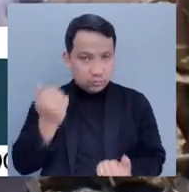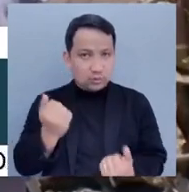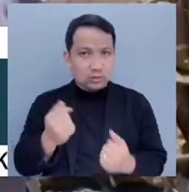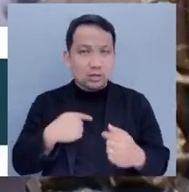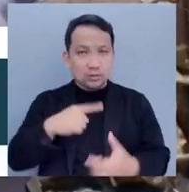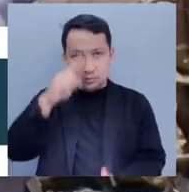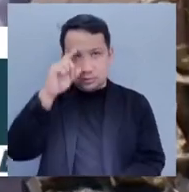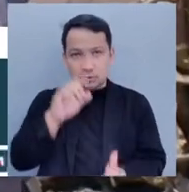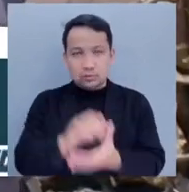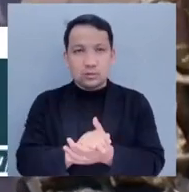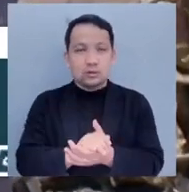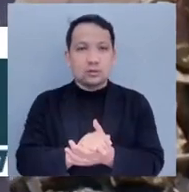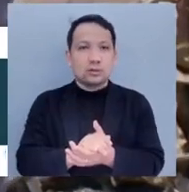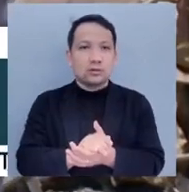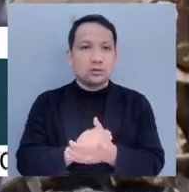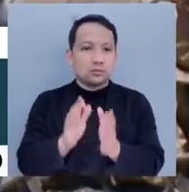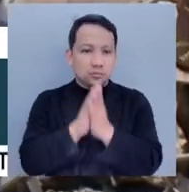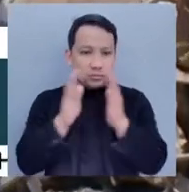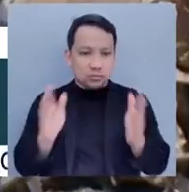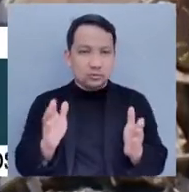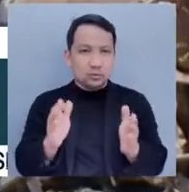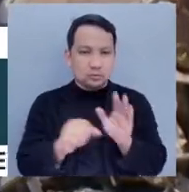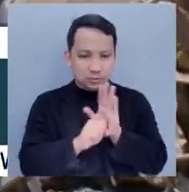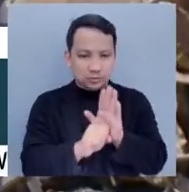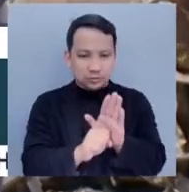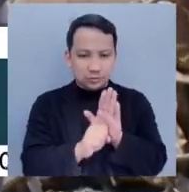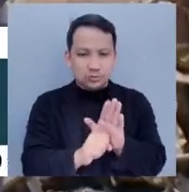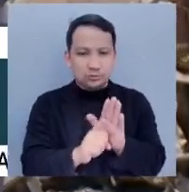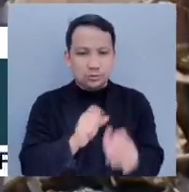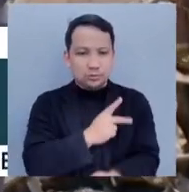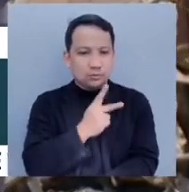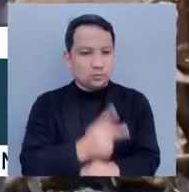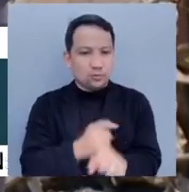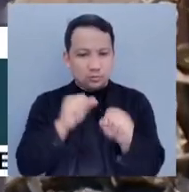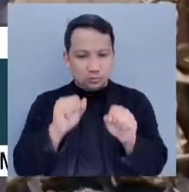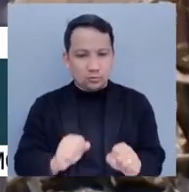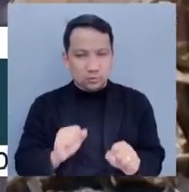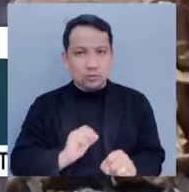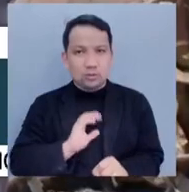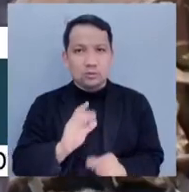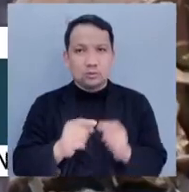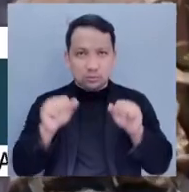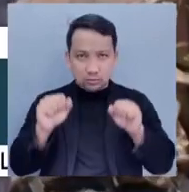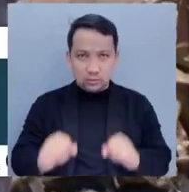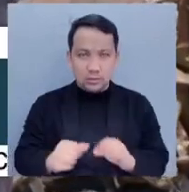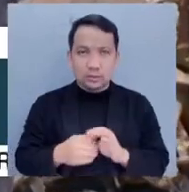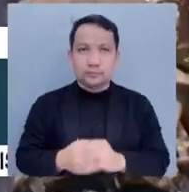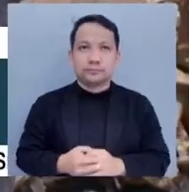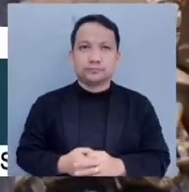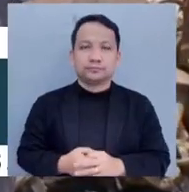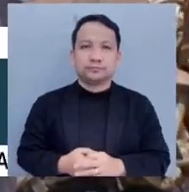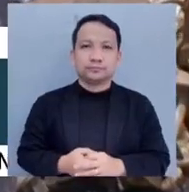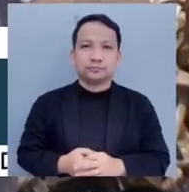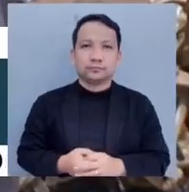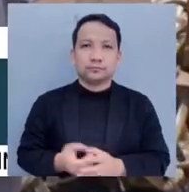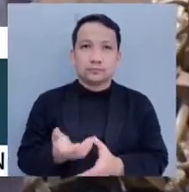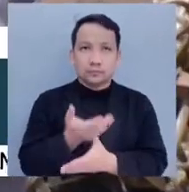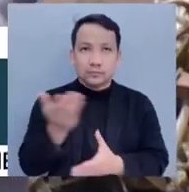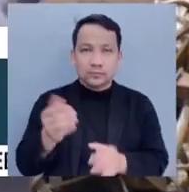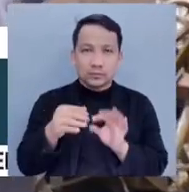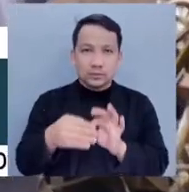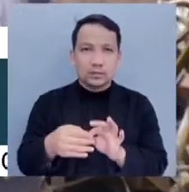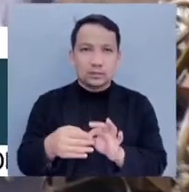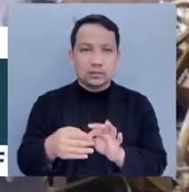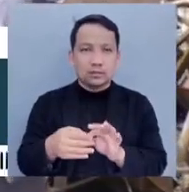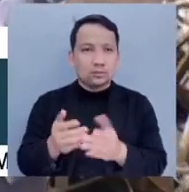it's a very powerful symbol of what we can and will do to get through this crisis. And for this, for as